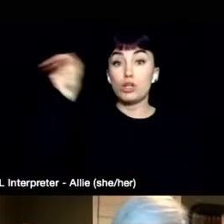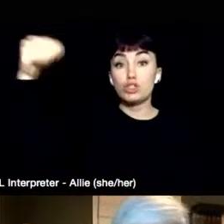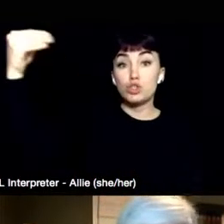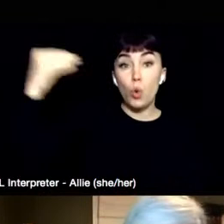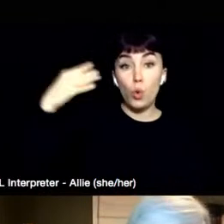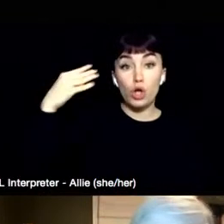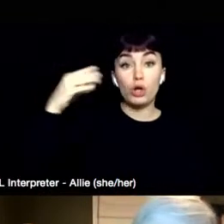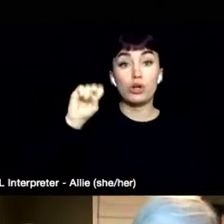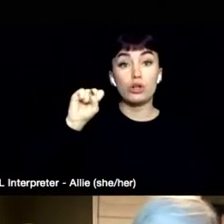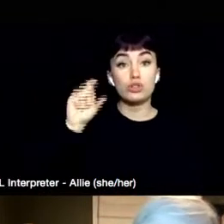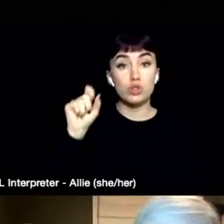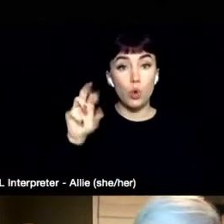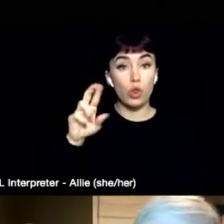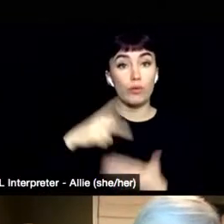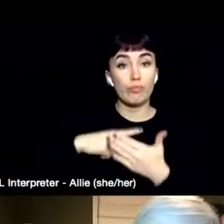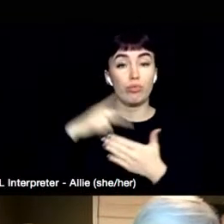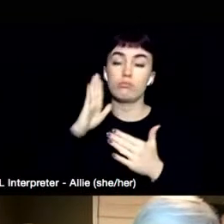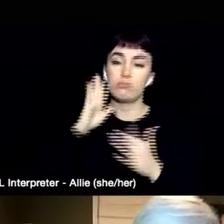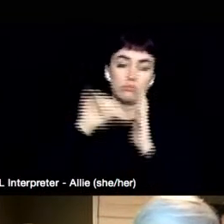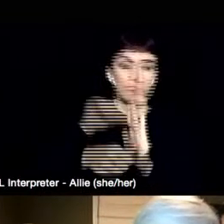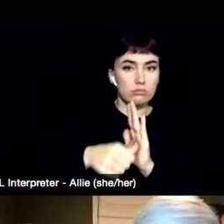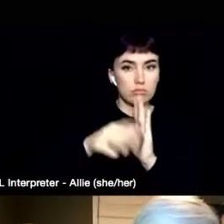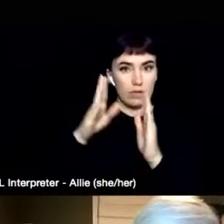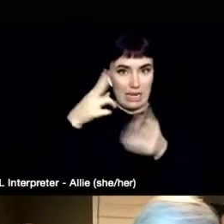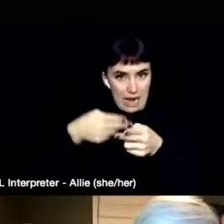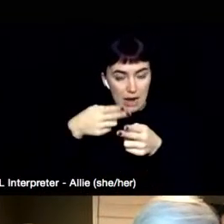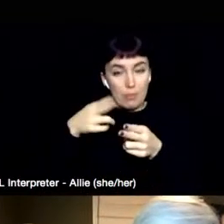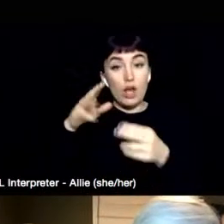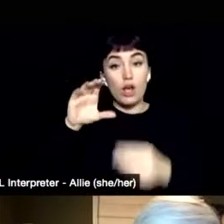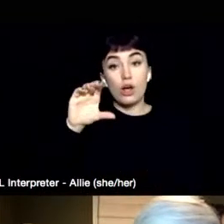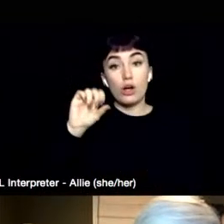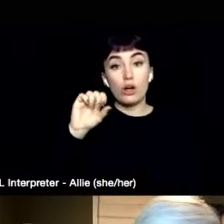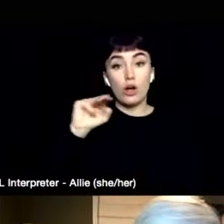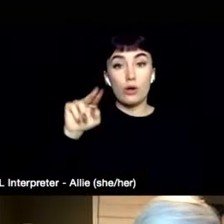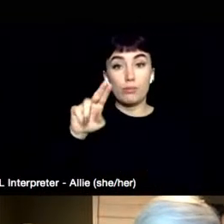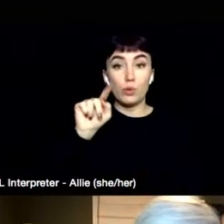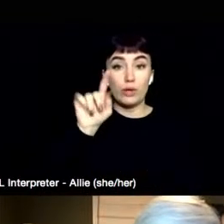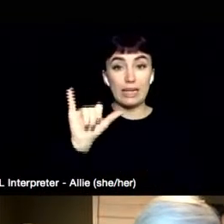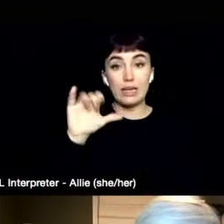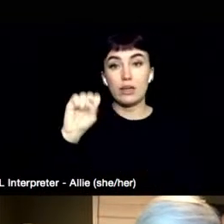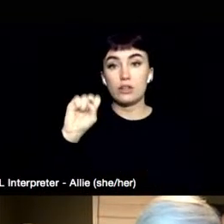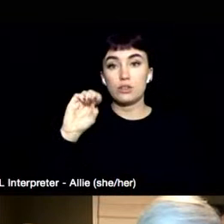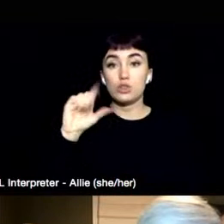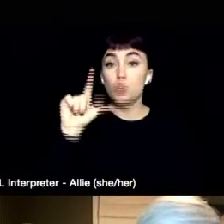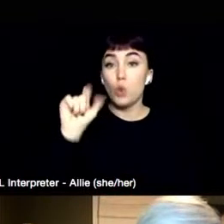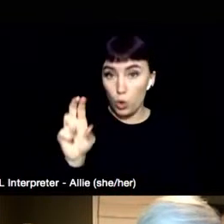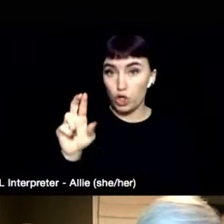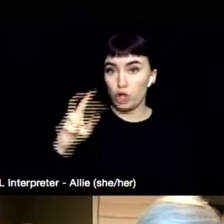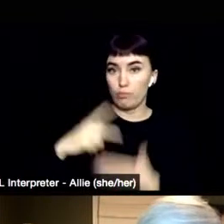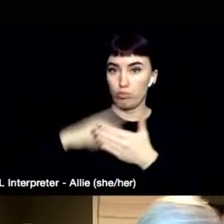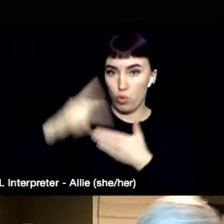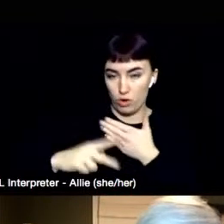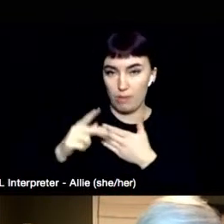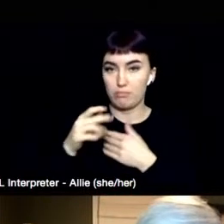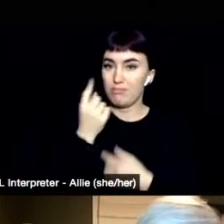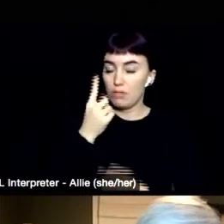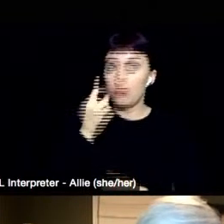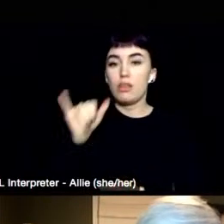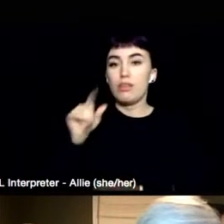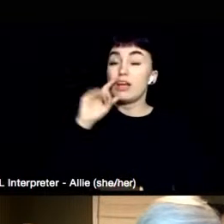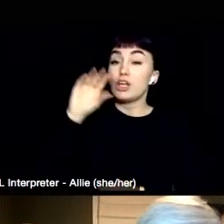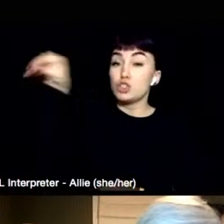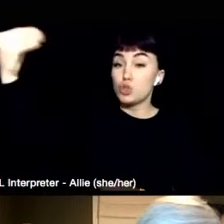Program. And I want to stress the name of that program, the Community Solar Program, because it's that